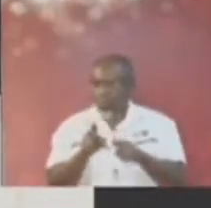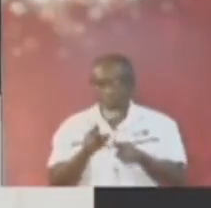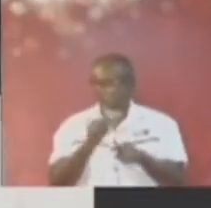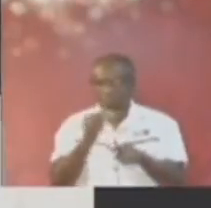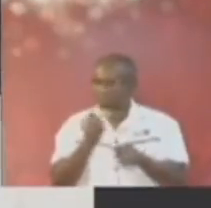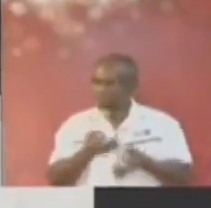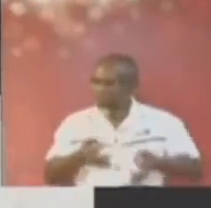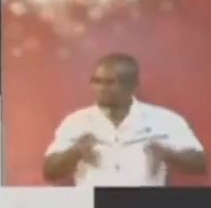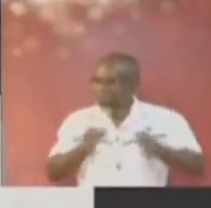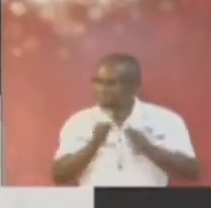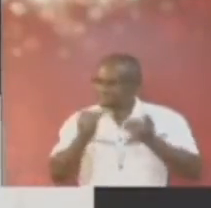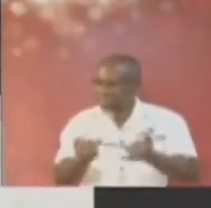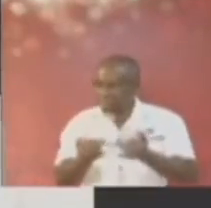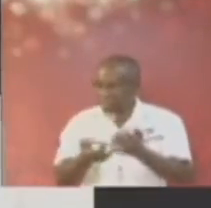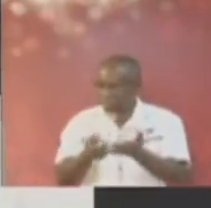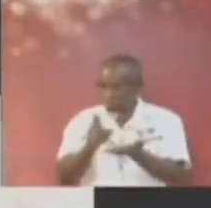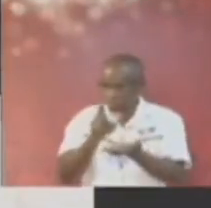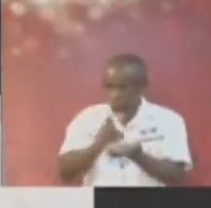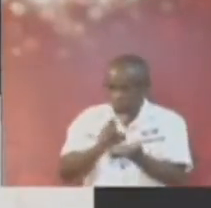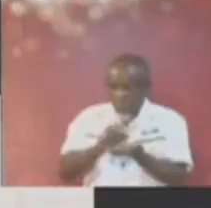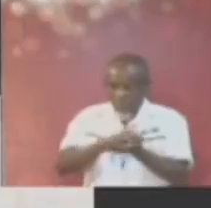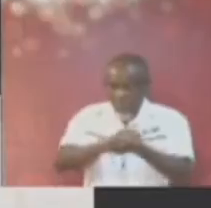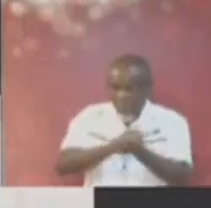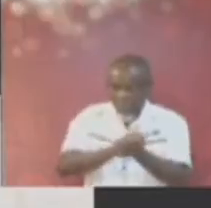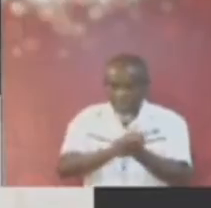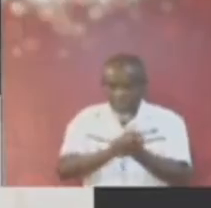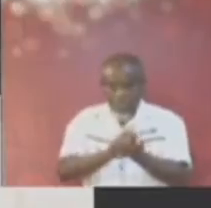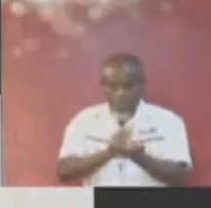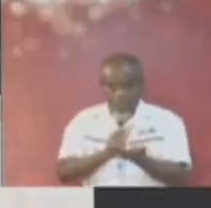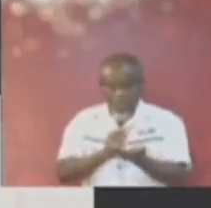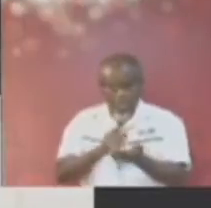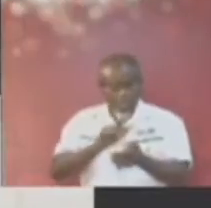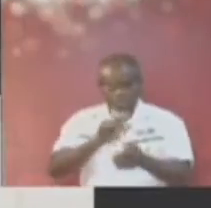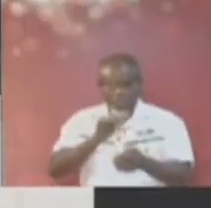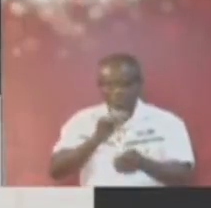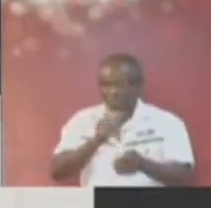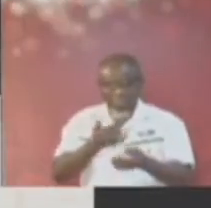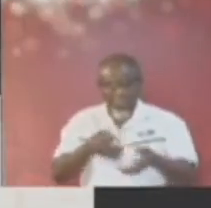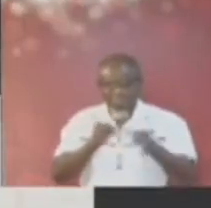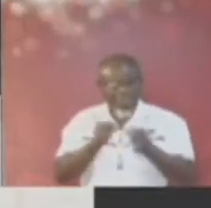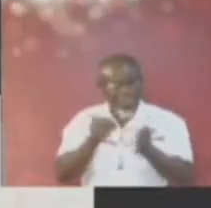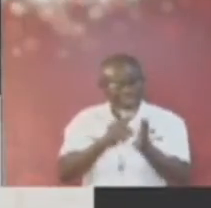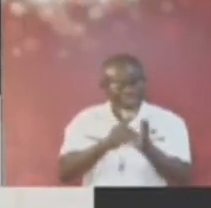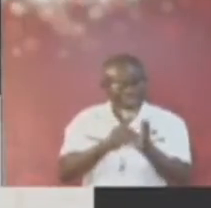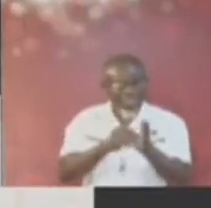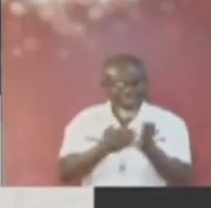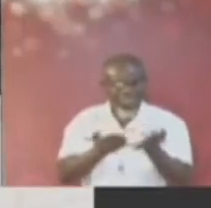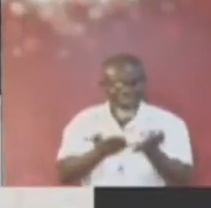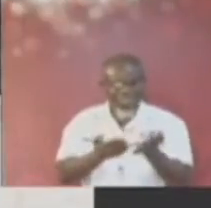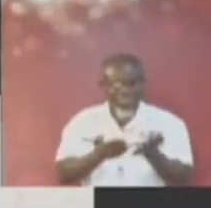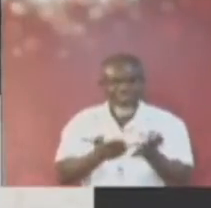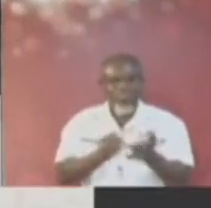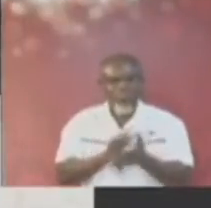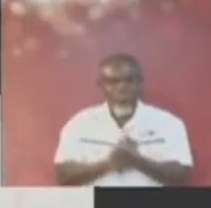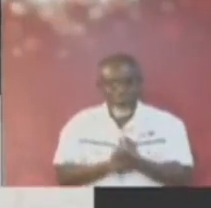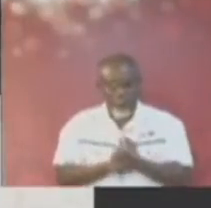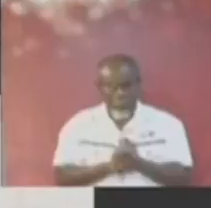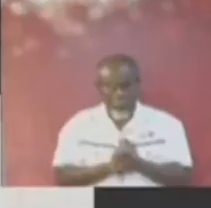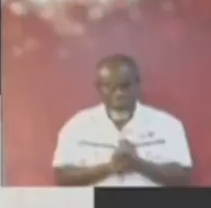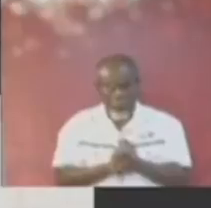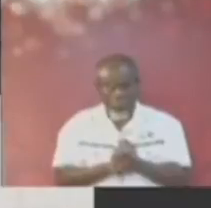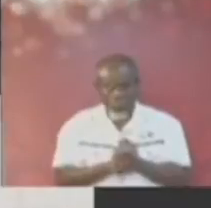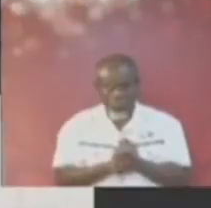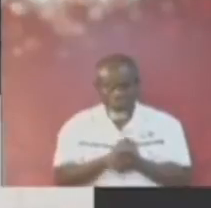over this before, but if you could just re-advise the public on the use of wearing gloves. And the second question would go to